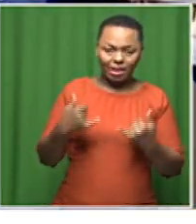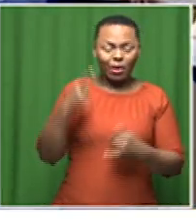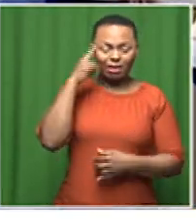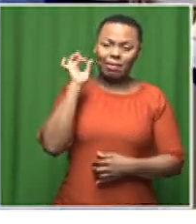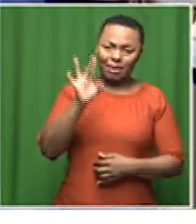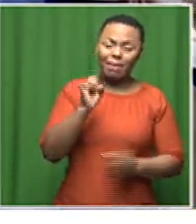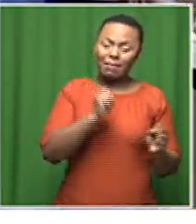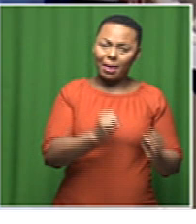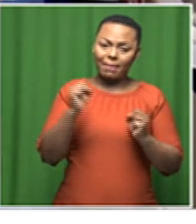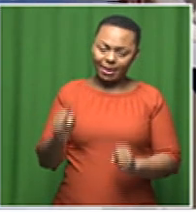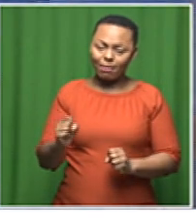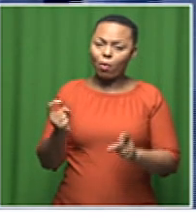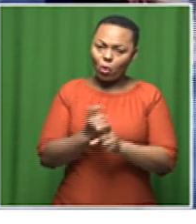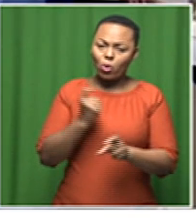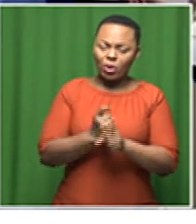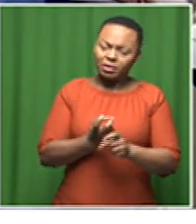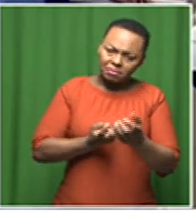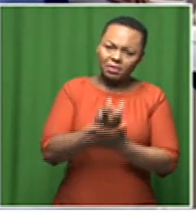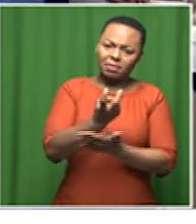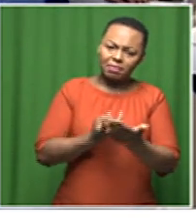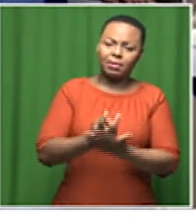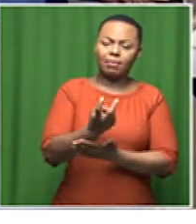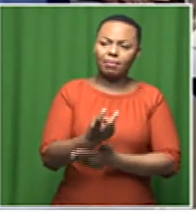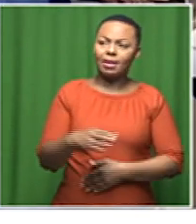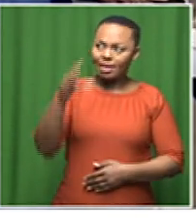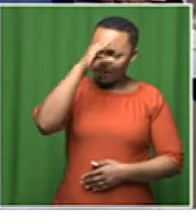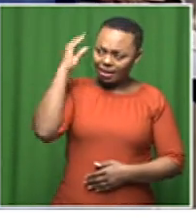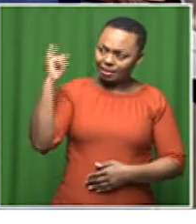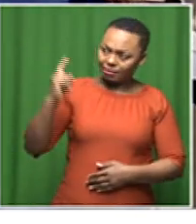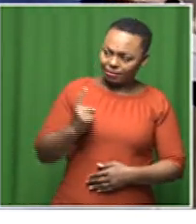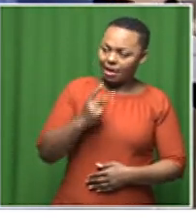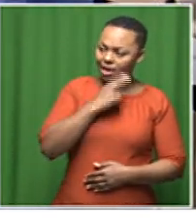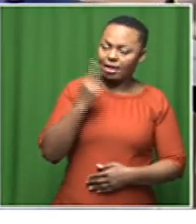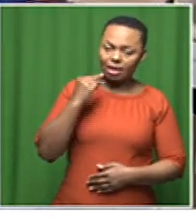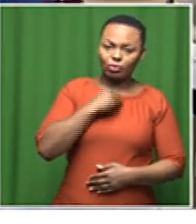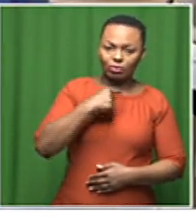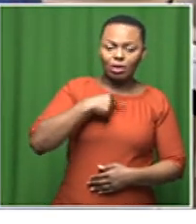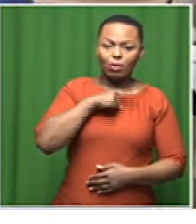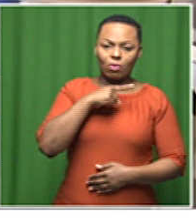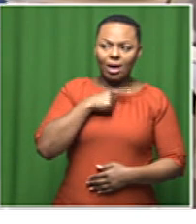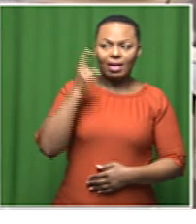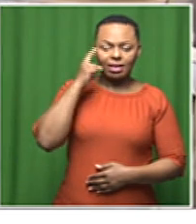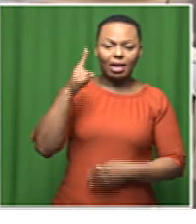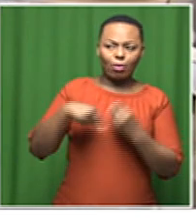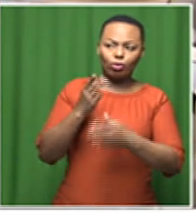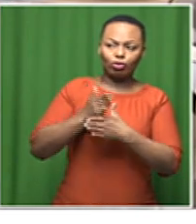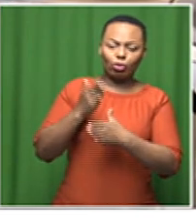headache. And this male nurse is so nice to me up until today, because you think of somebody's job.